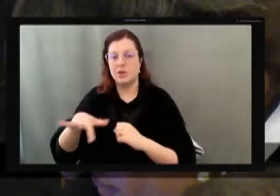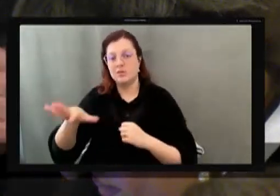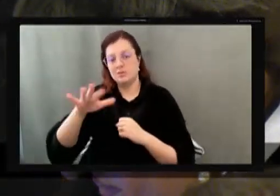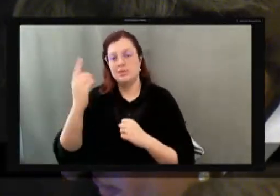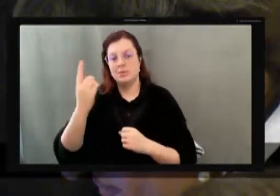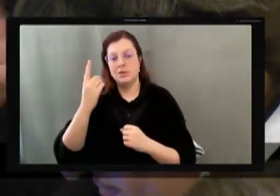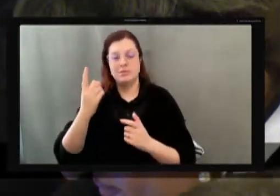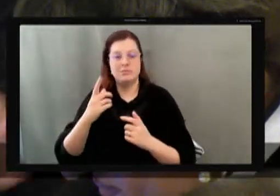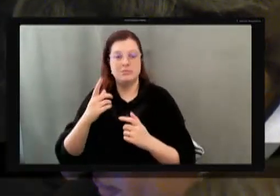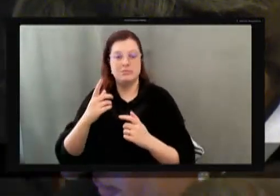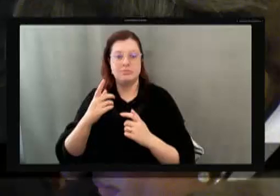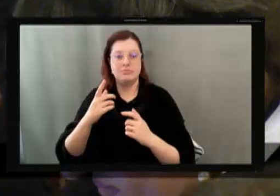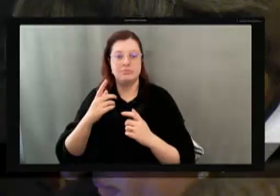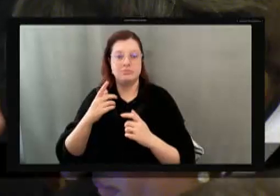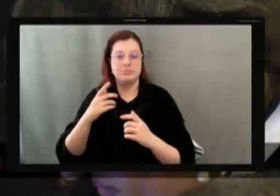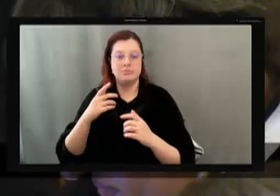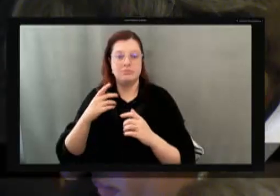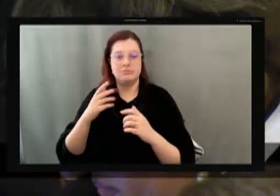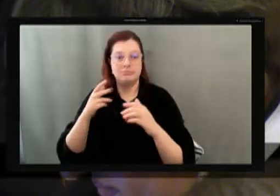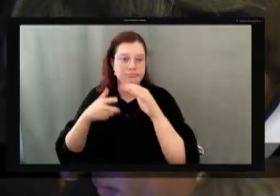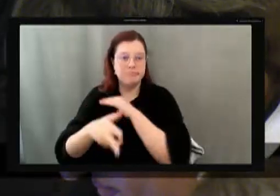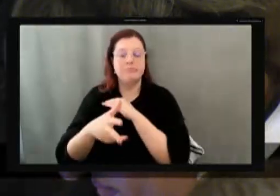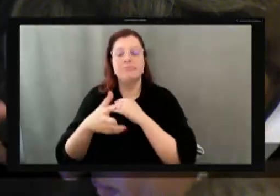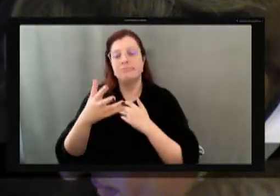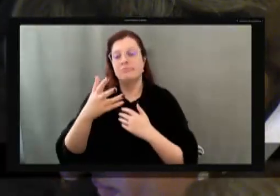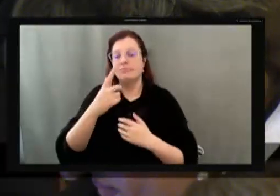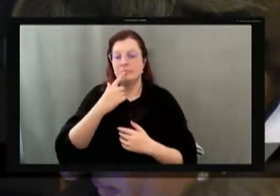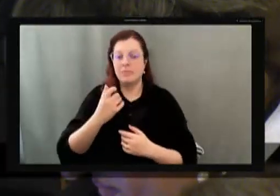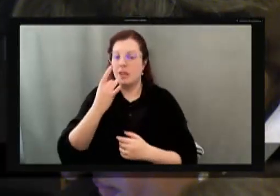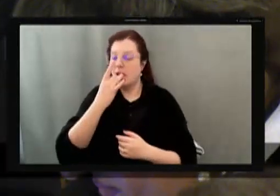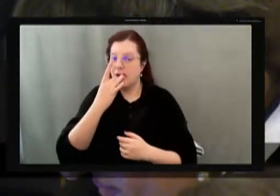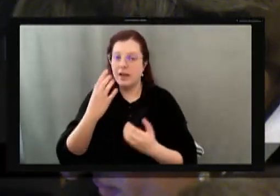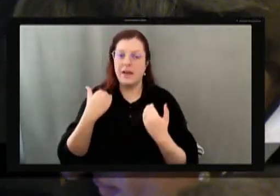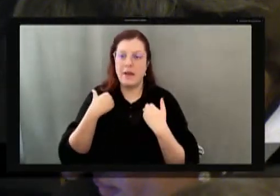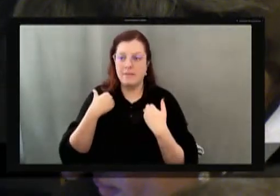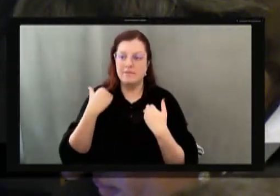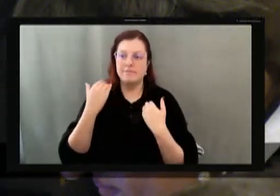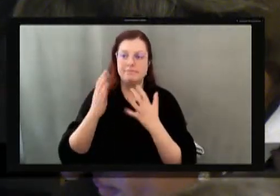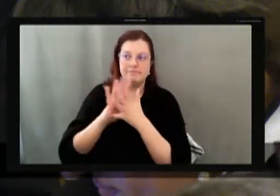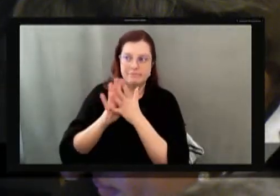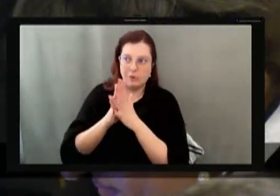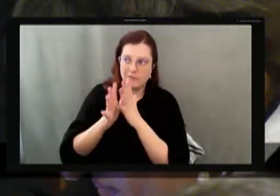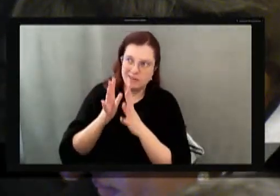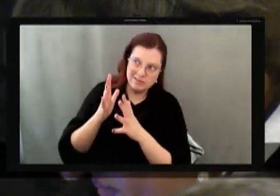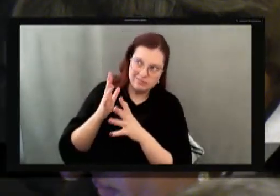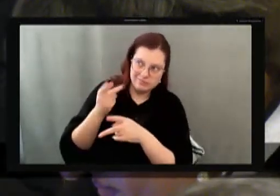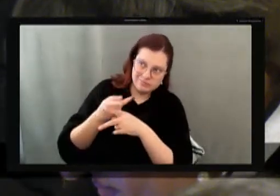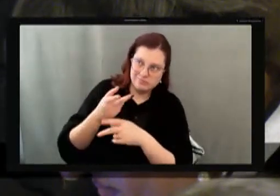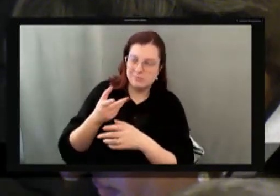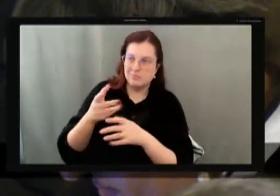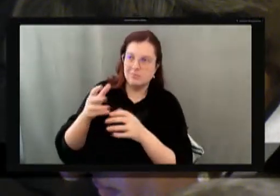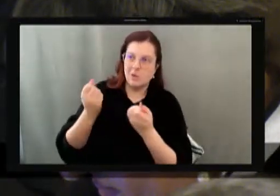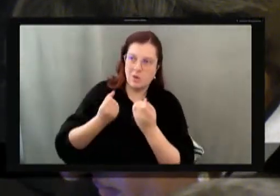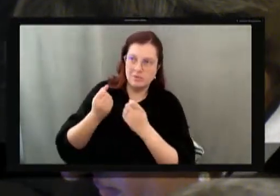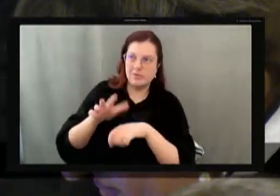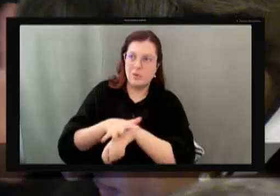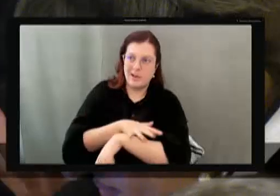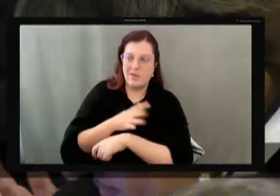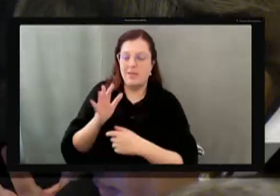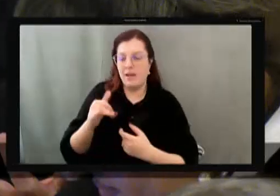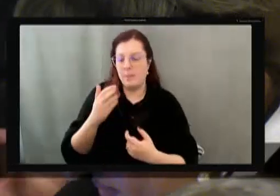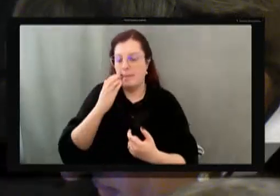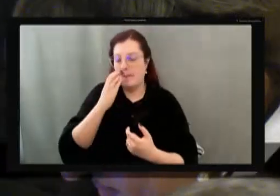the red light, just kind of have a little circuit of traffic enforcement to kind of get the cars to slow down. That, to me, feels like